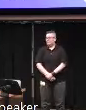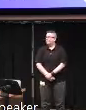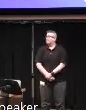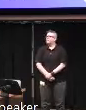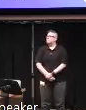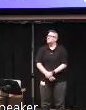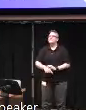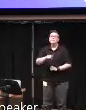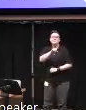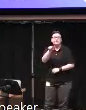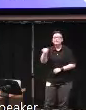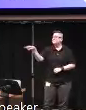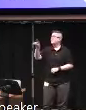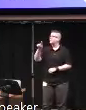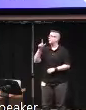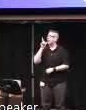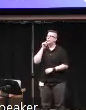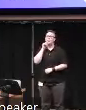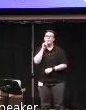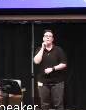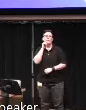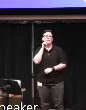For those who are joining from